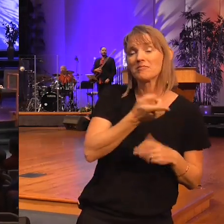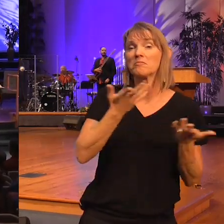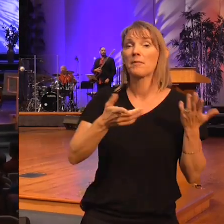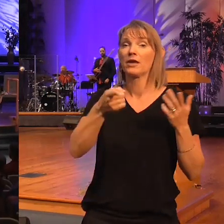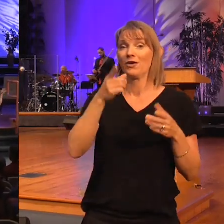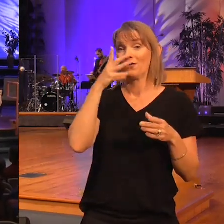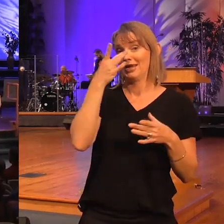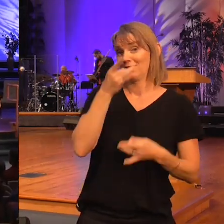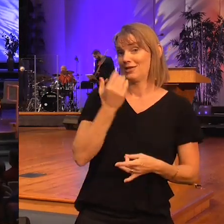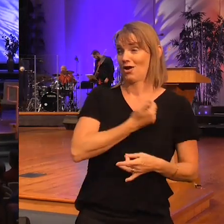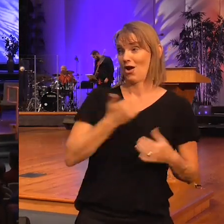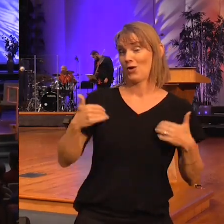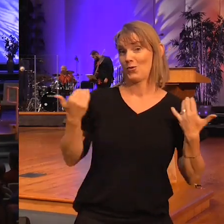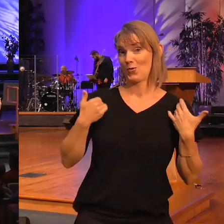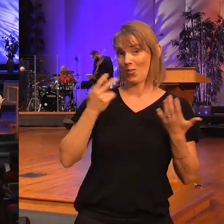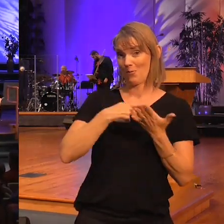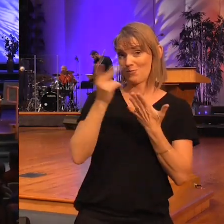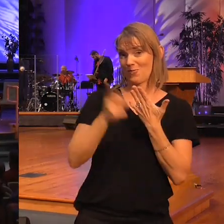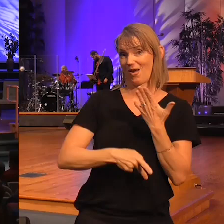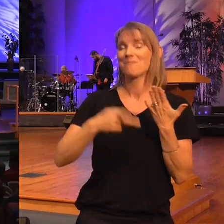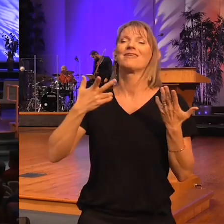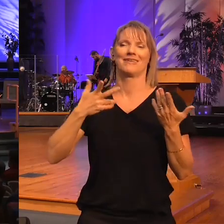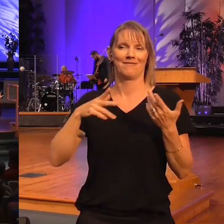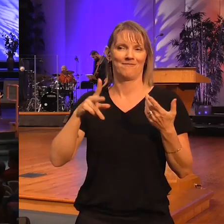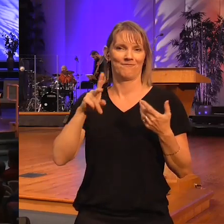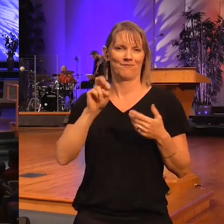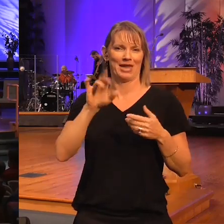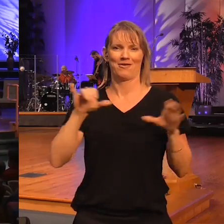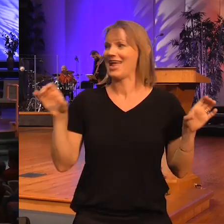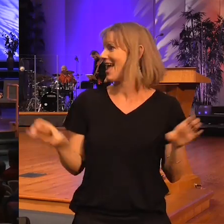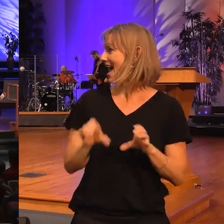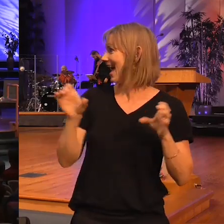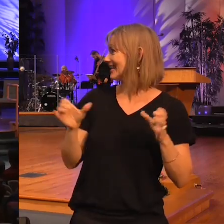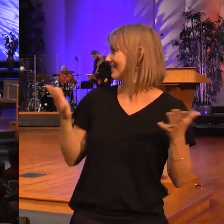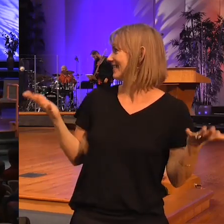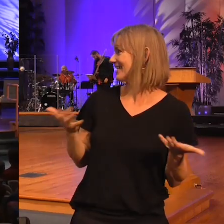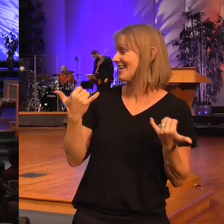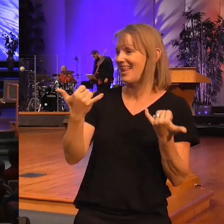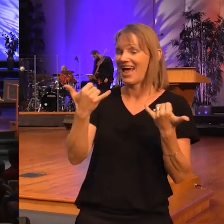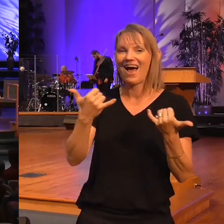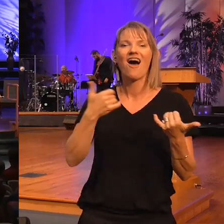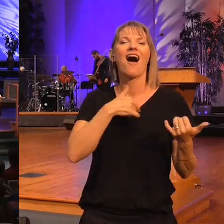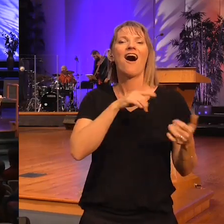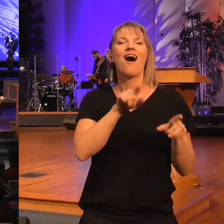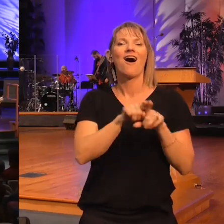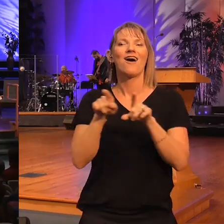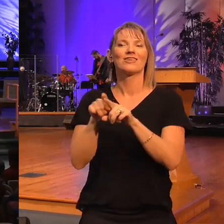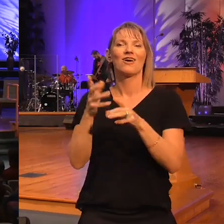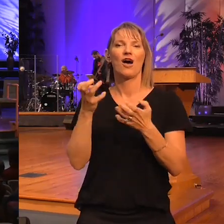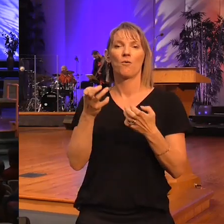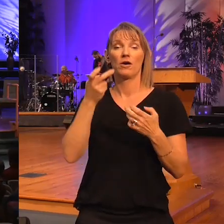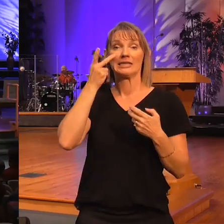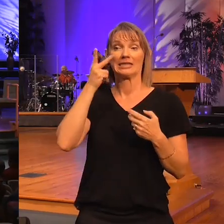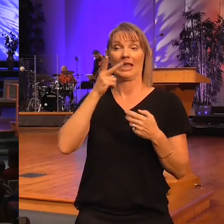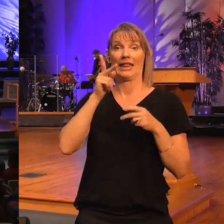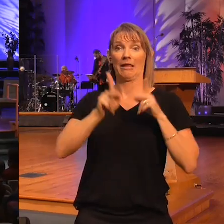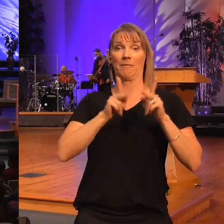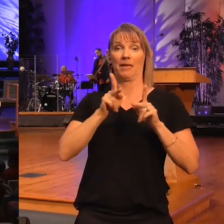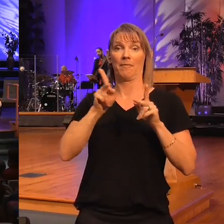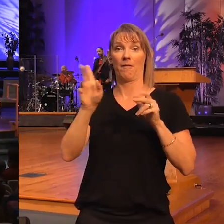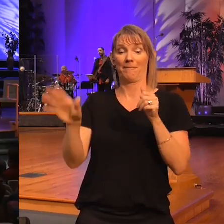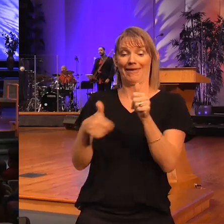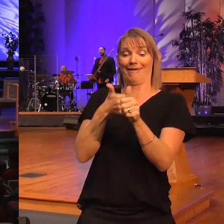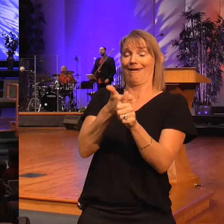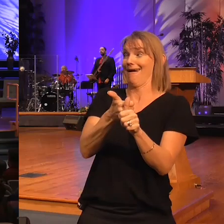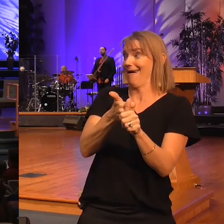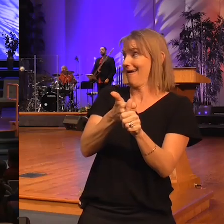knowing about our youth program, which is very actively up here right now. And the other thing I want to do is, you see the people behind